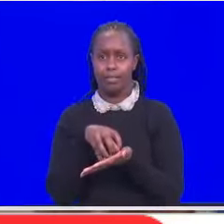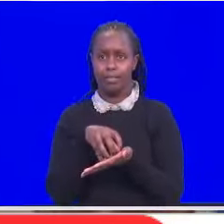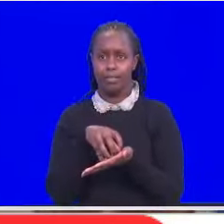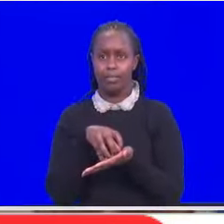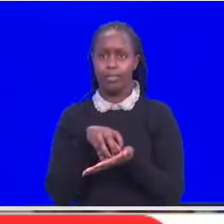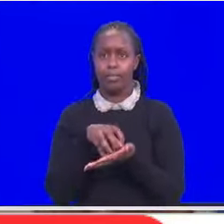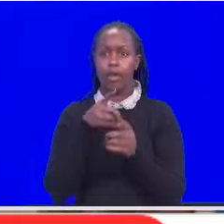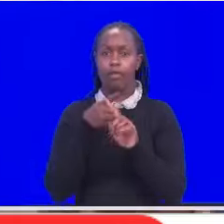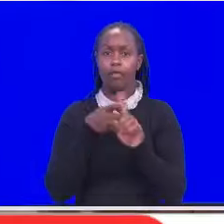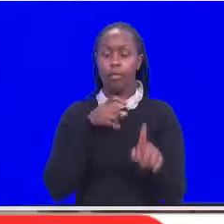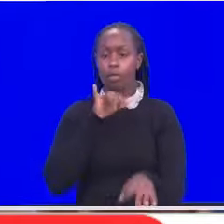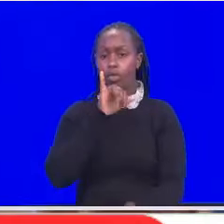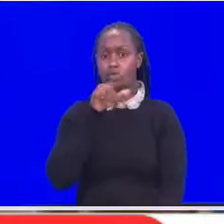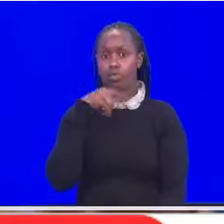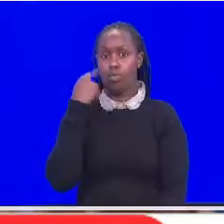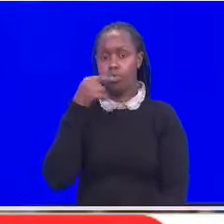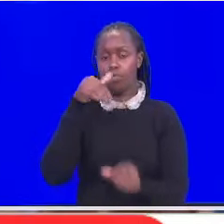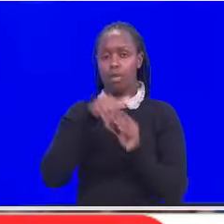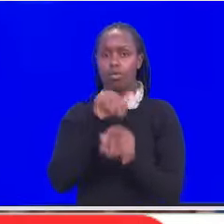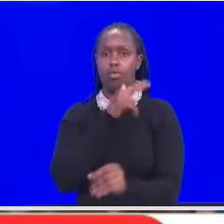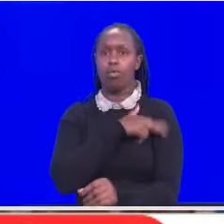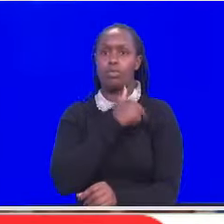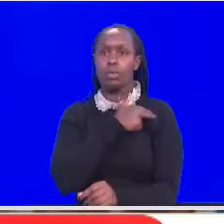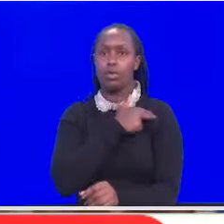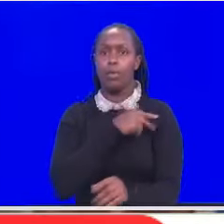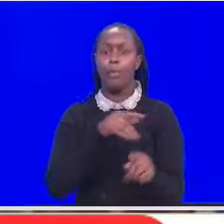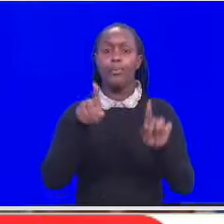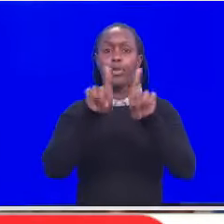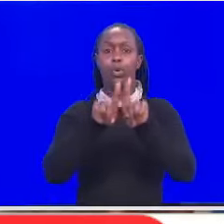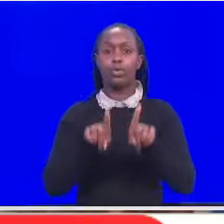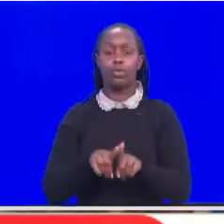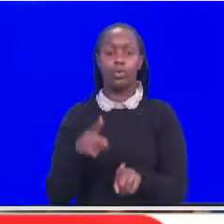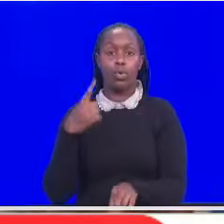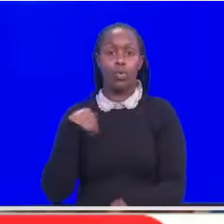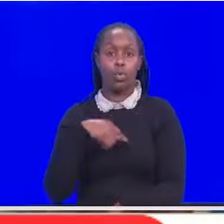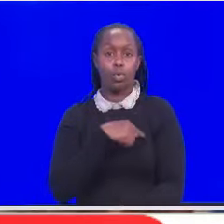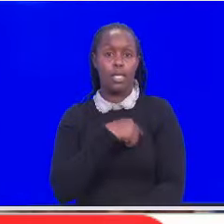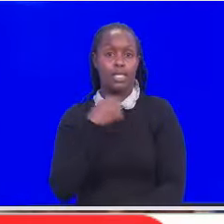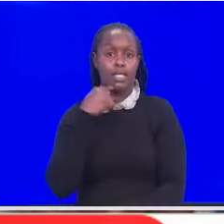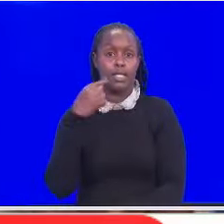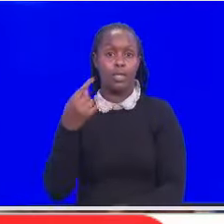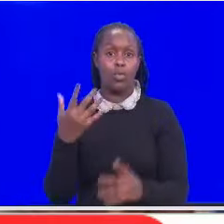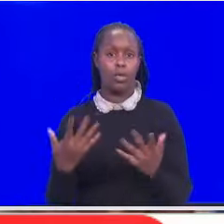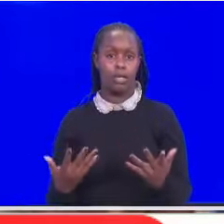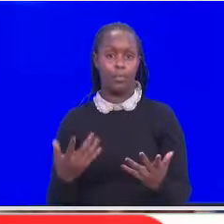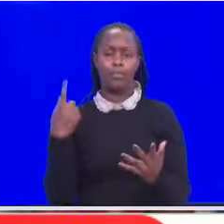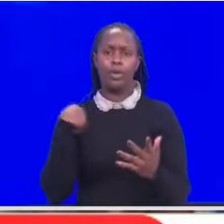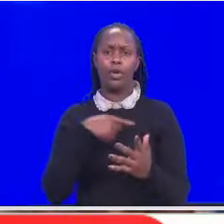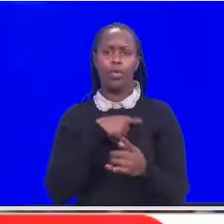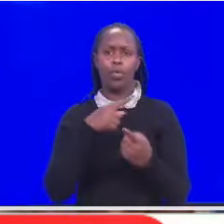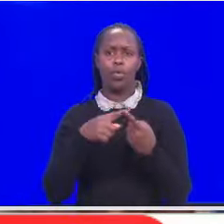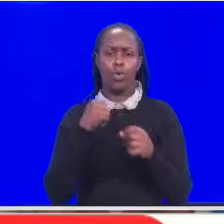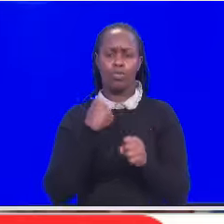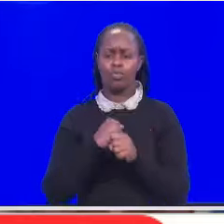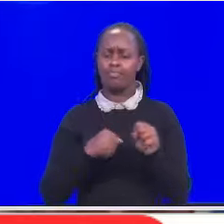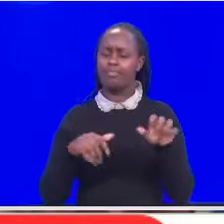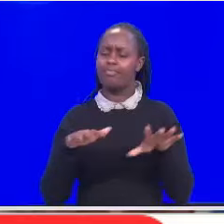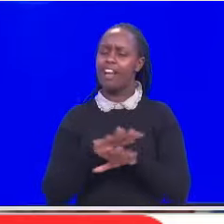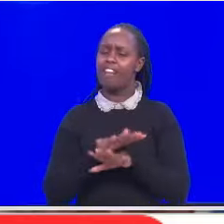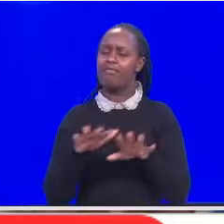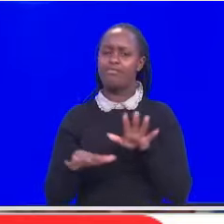among those who are there. And again, we are saying we will do everything possible